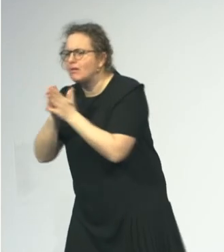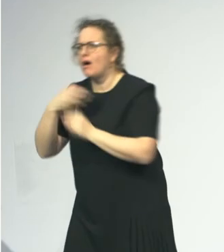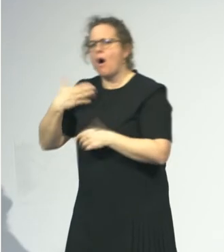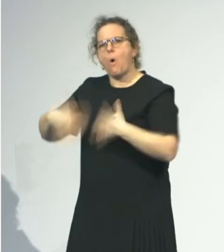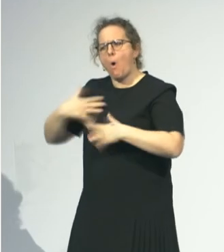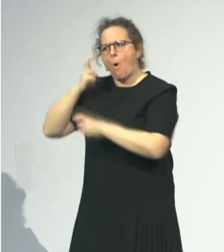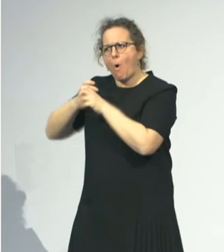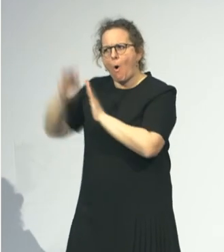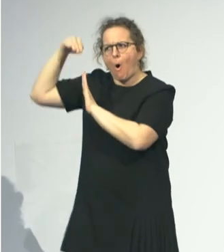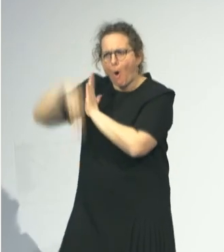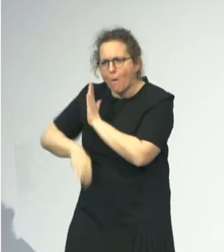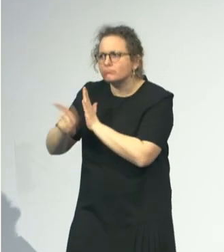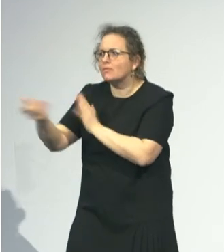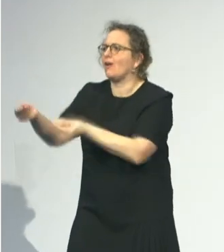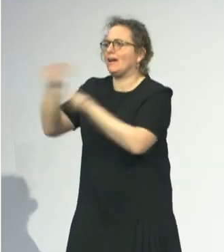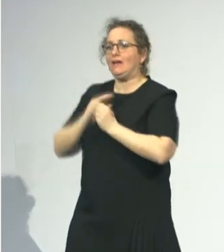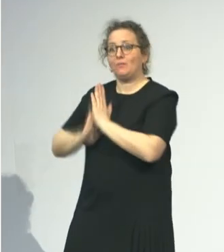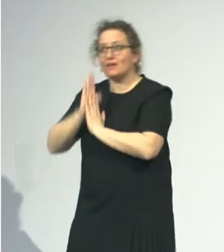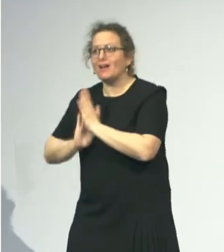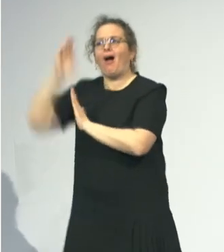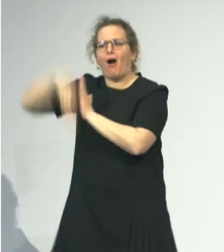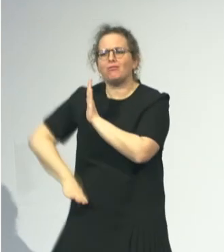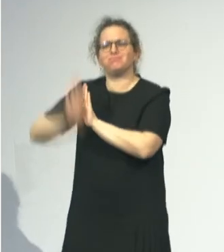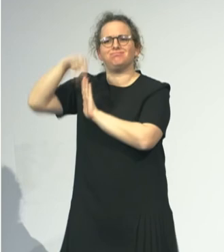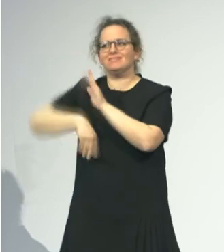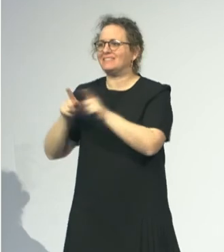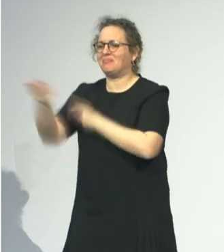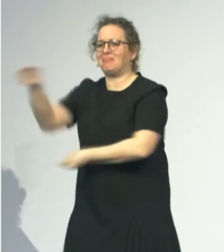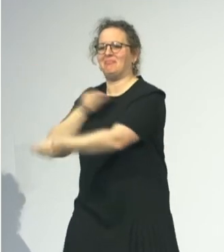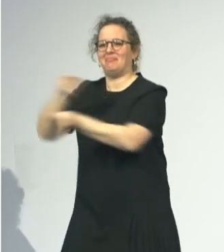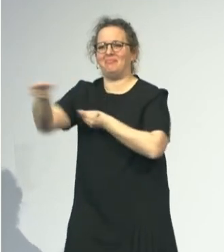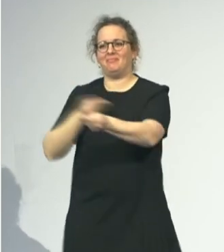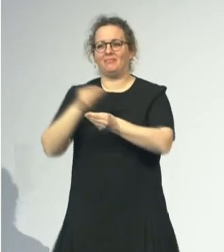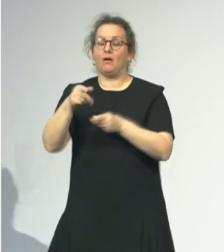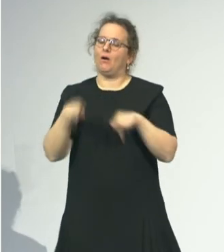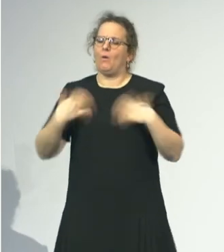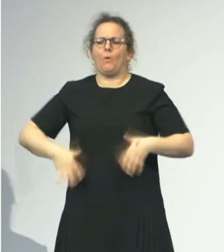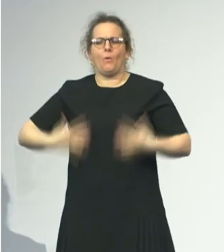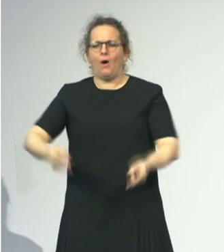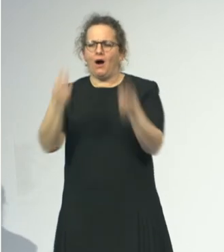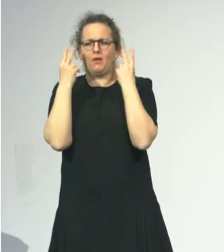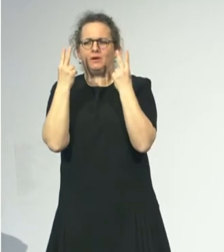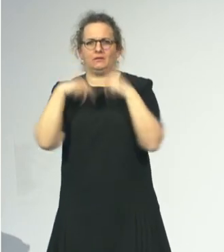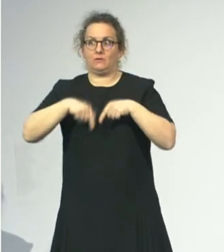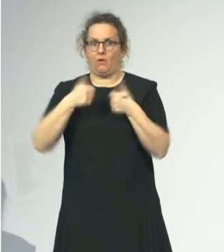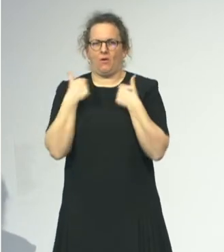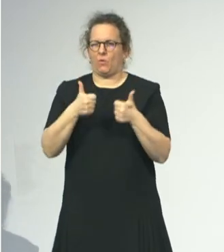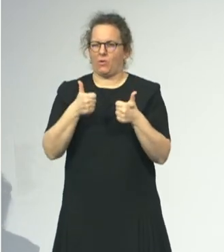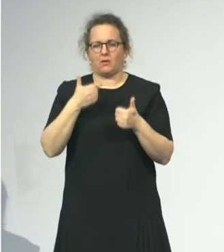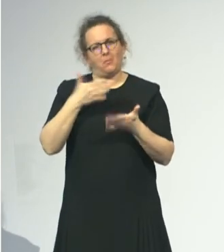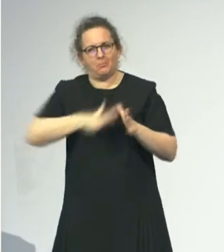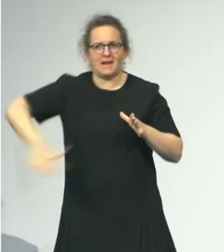remember those moments because they are really magical and there's something very special about this place. Great. Thank you very much indeed.